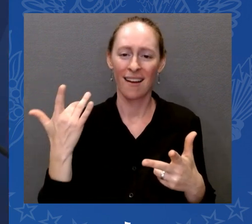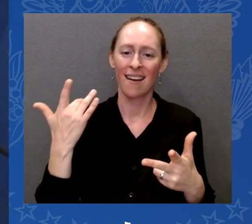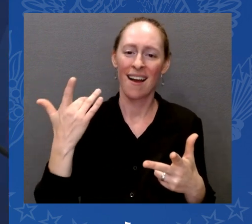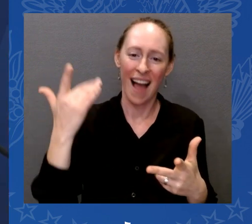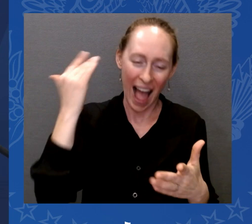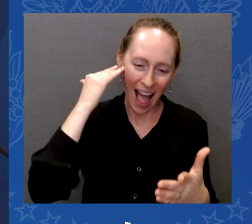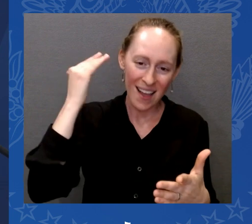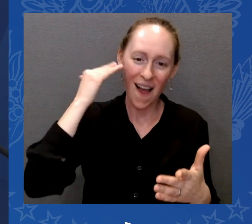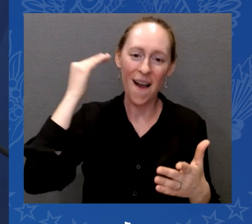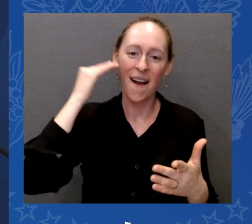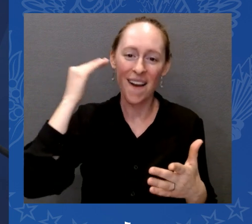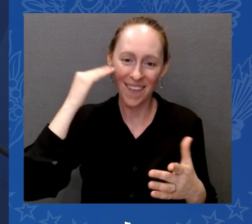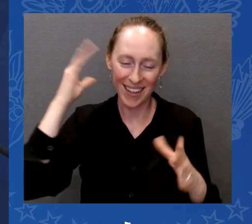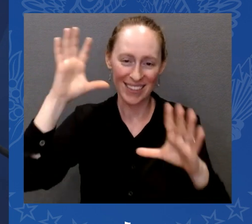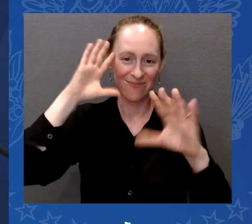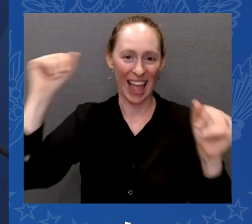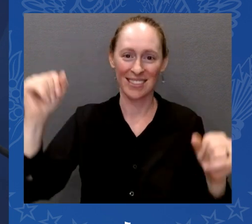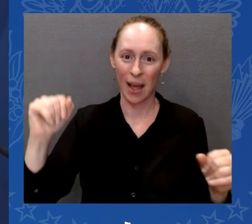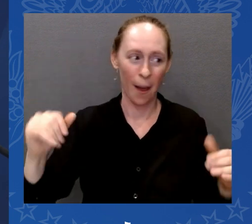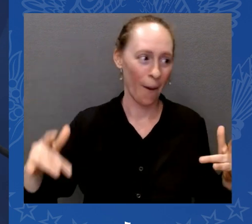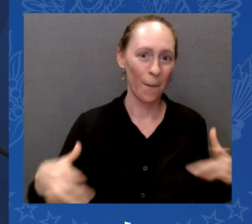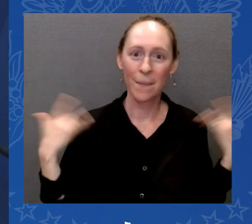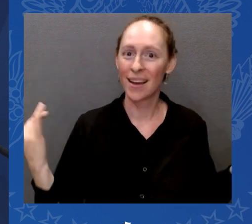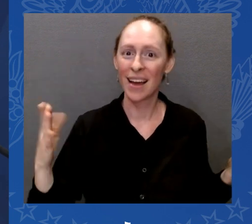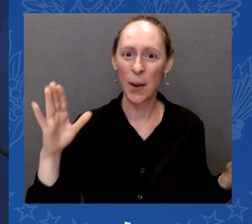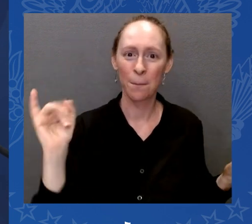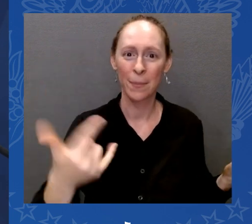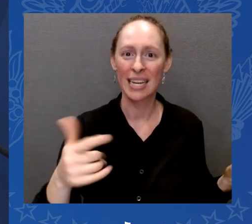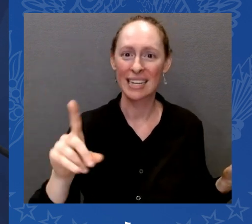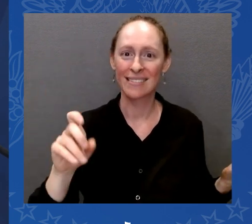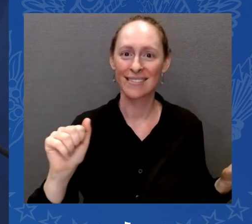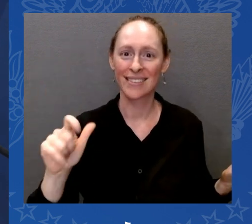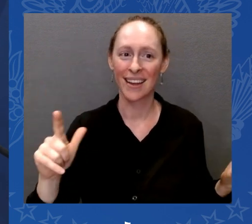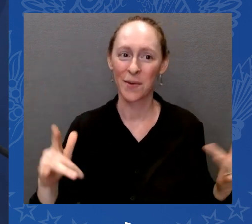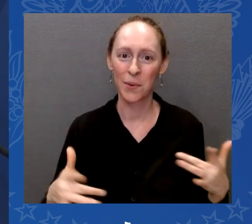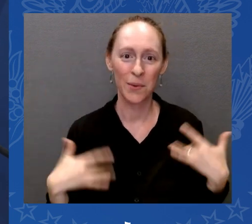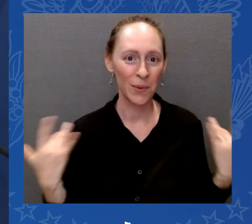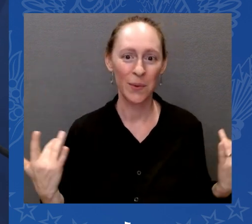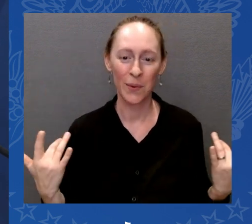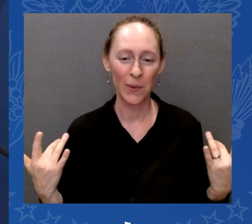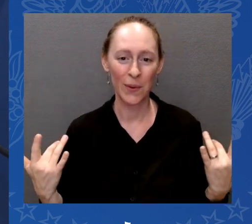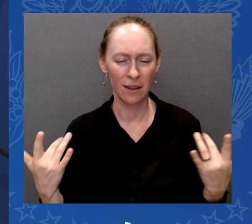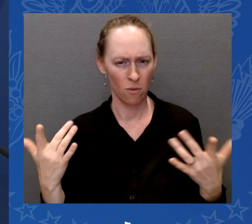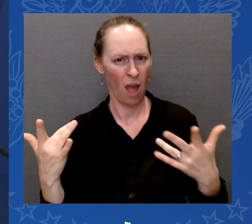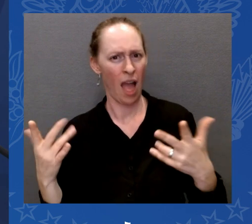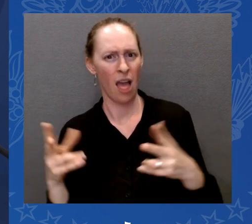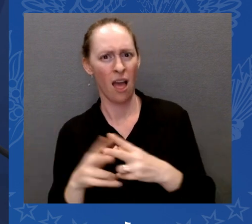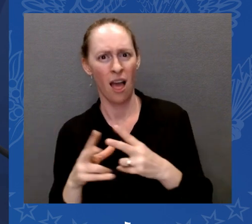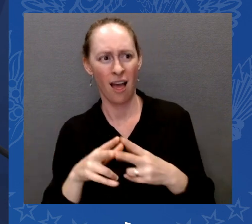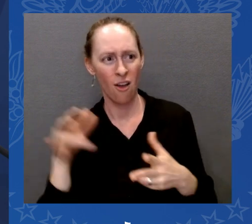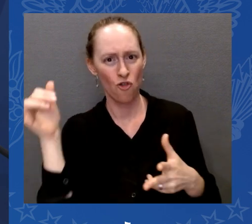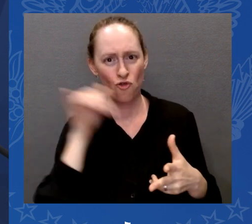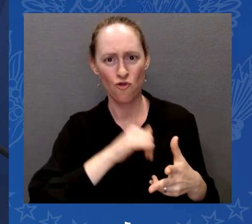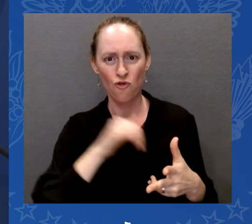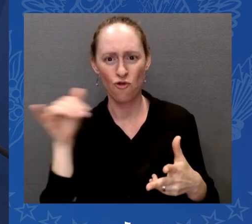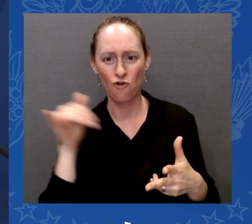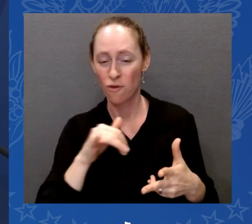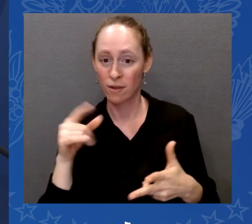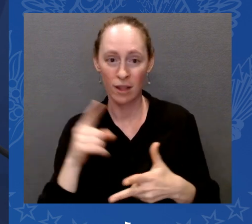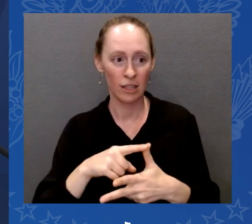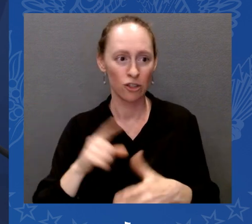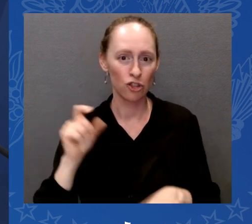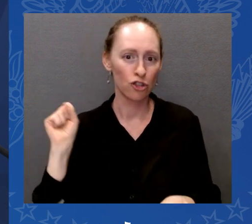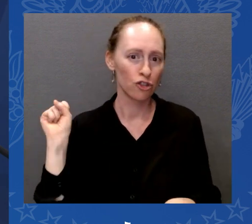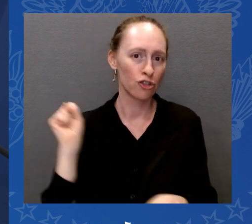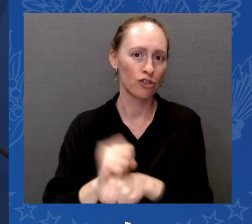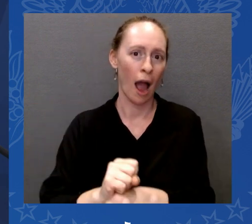deal for 3 reasons. The biggest and most important, especially for this community, is jobs. This is going to create tens